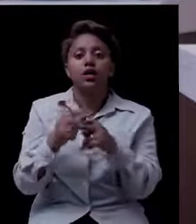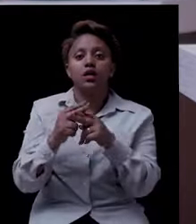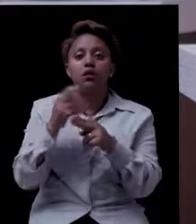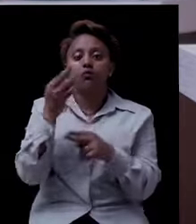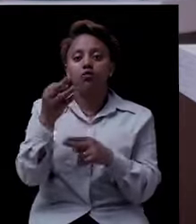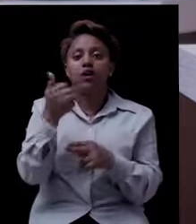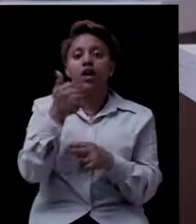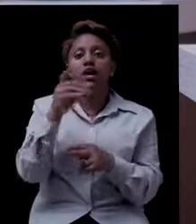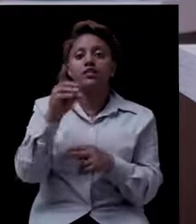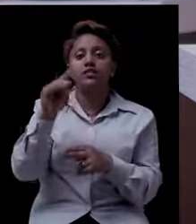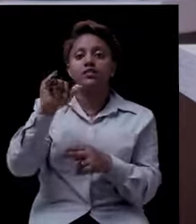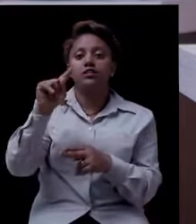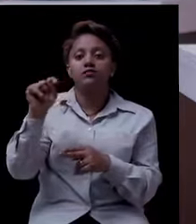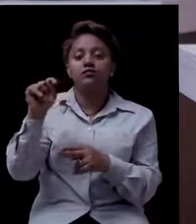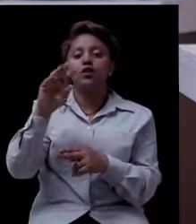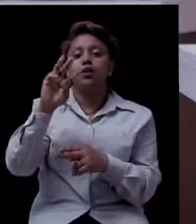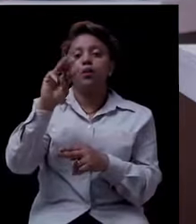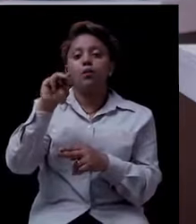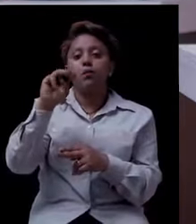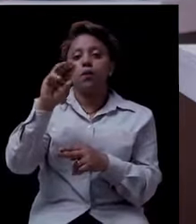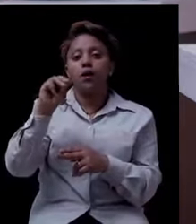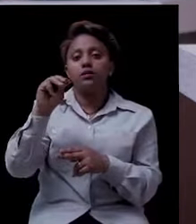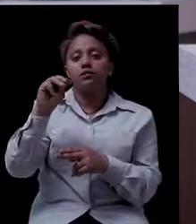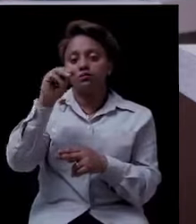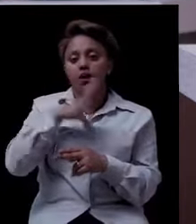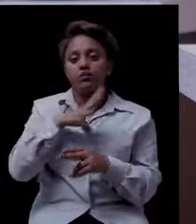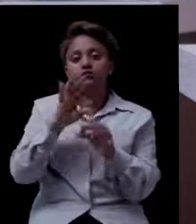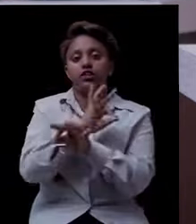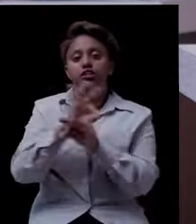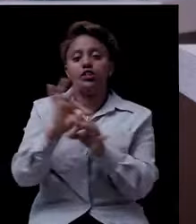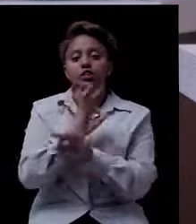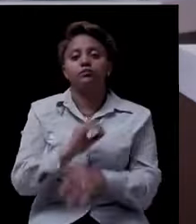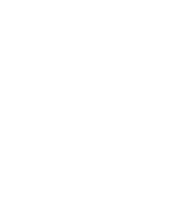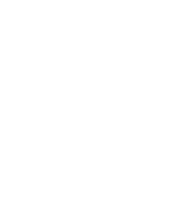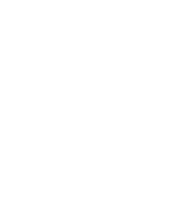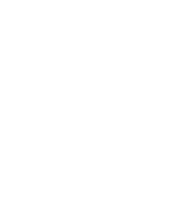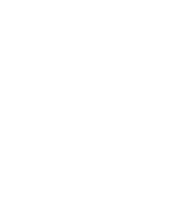as industrial production technology with the name of additive manufacturing.